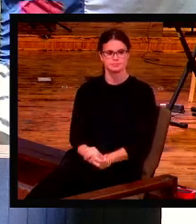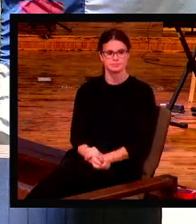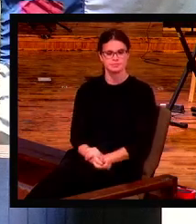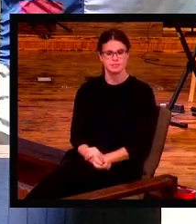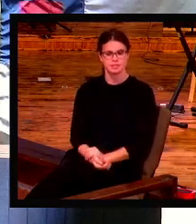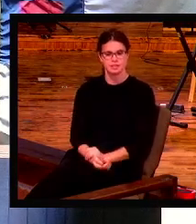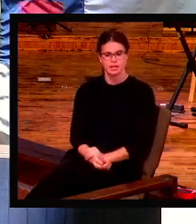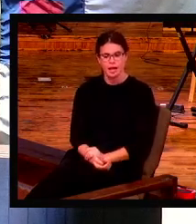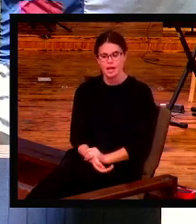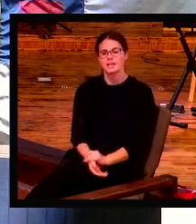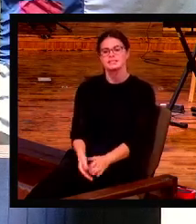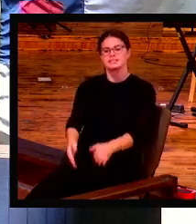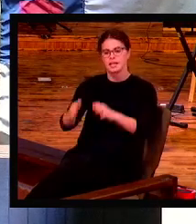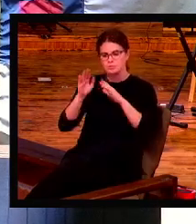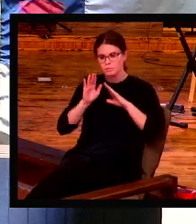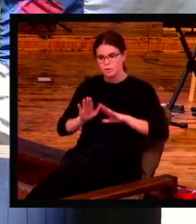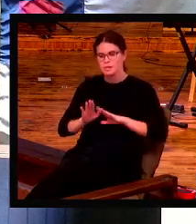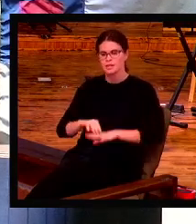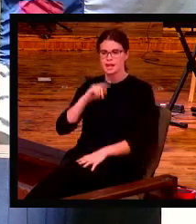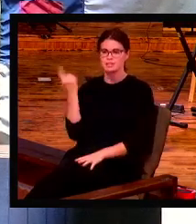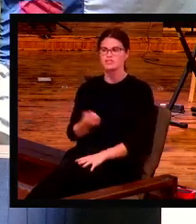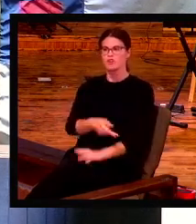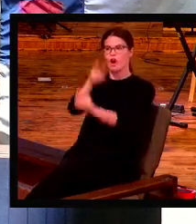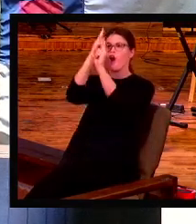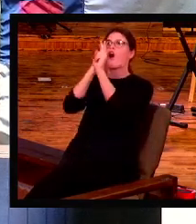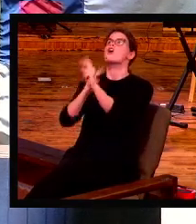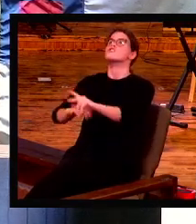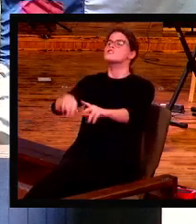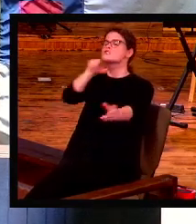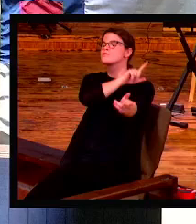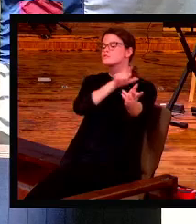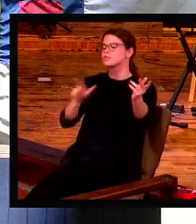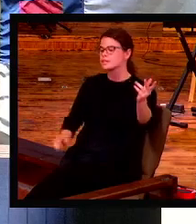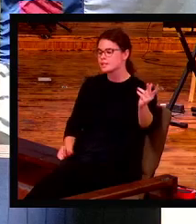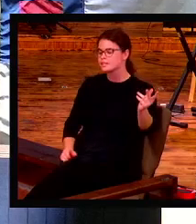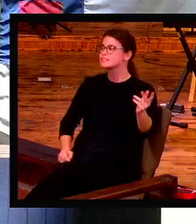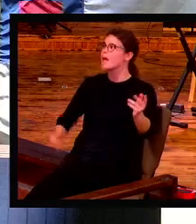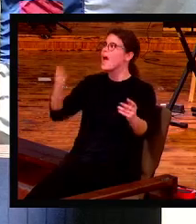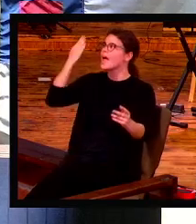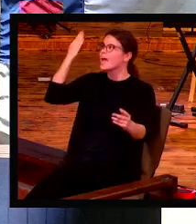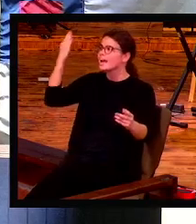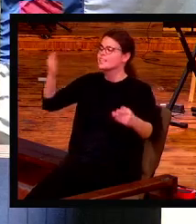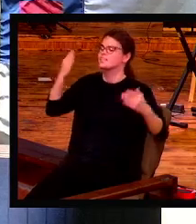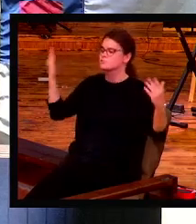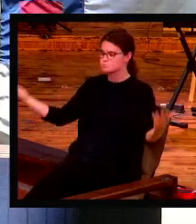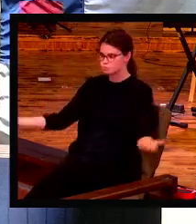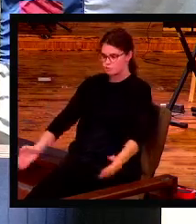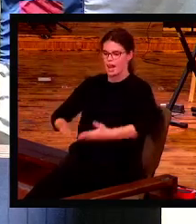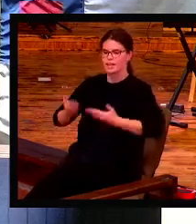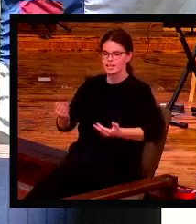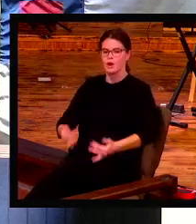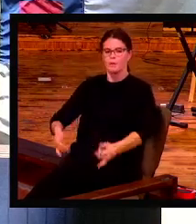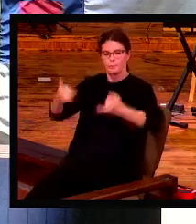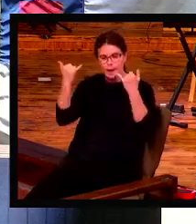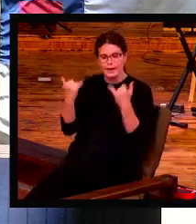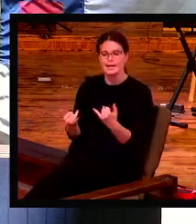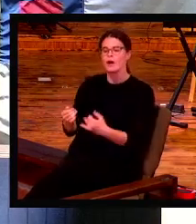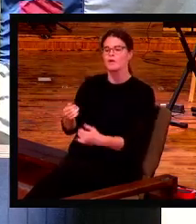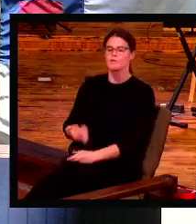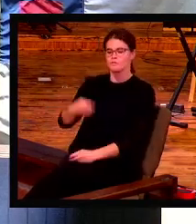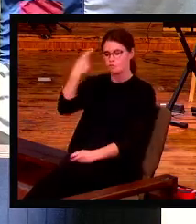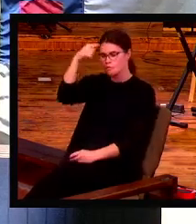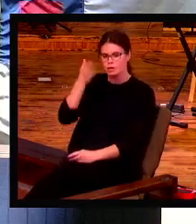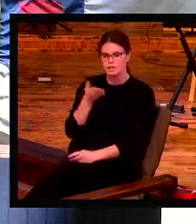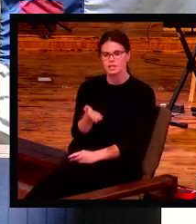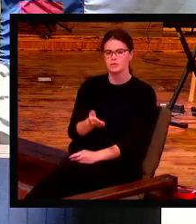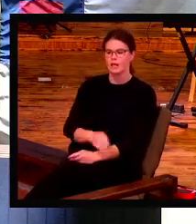just honor the Lord, because his presence is right here, right now, available for you. Let's give the King of